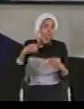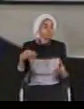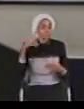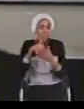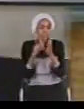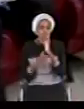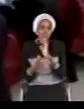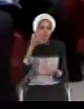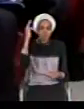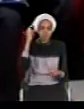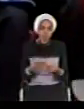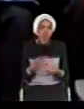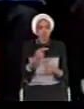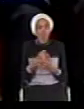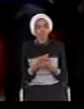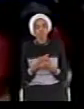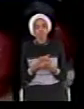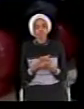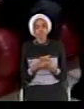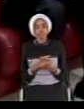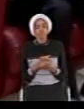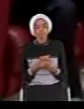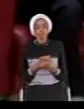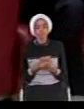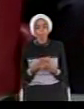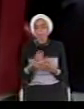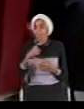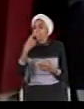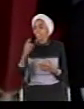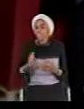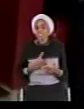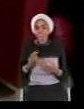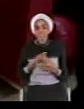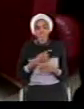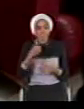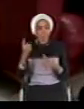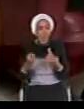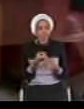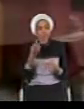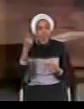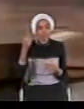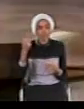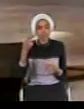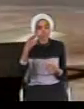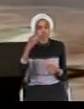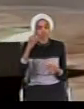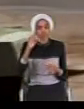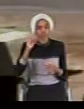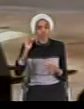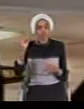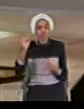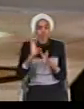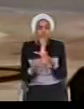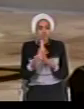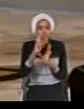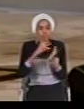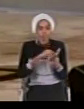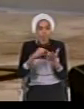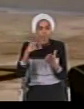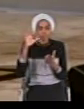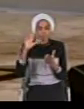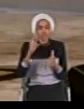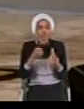in Jesus' name. It tells us in 1 Thessalonians chapter 1, reading from verse 5.